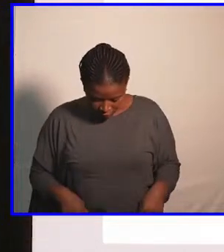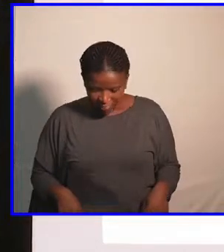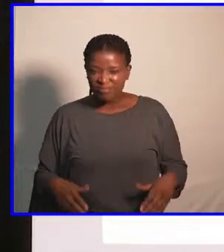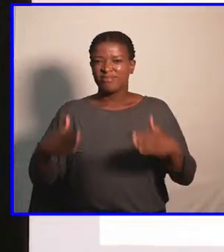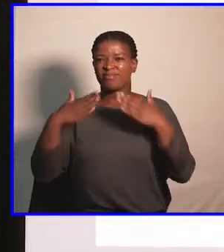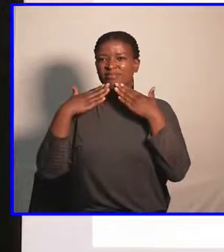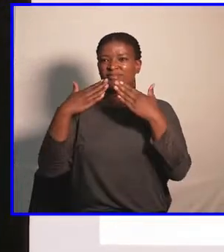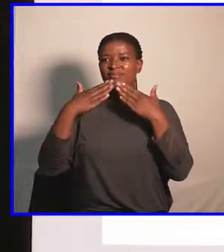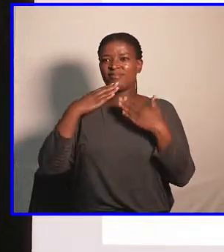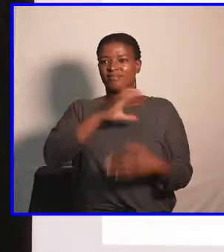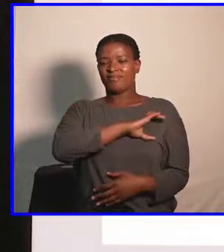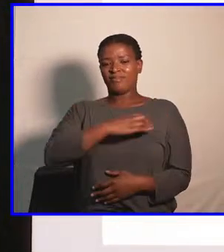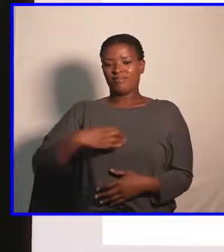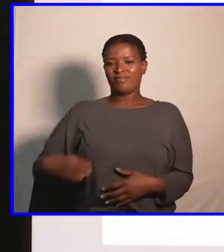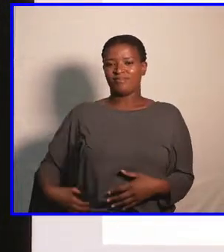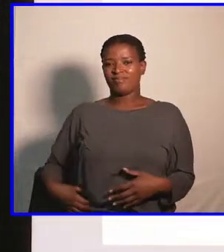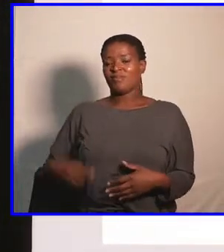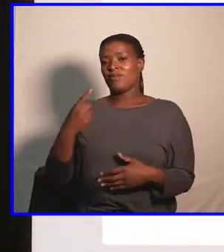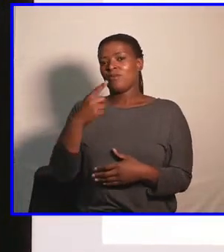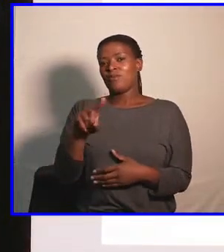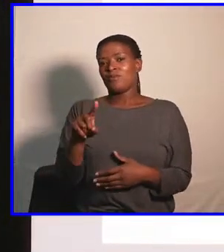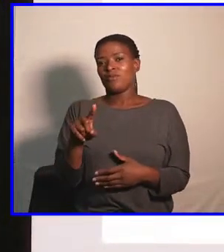Thank you, Mr. President, for